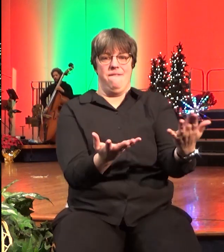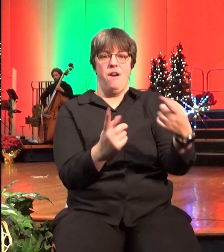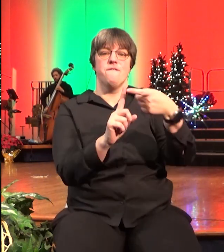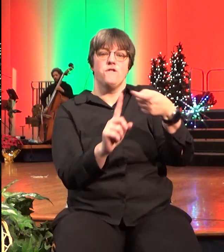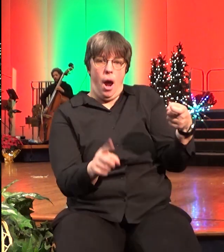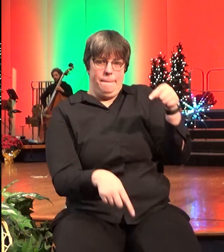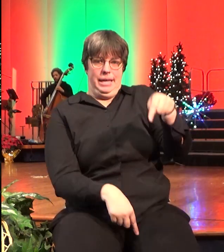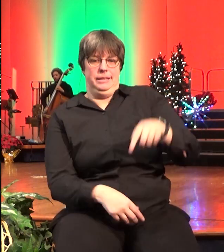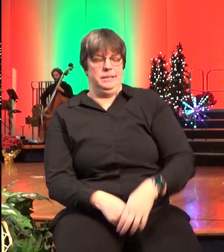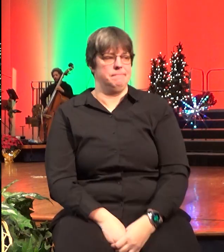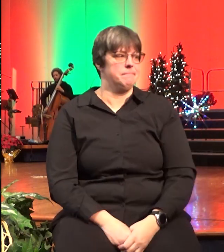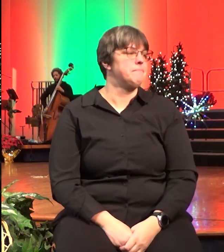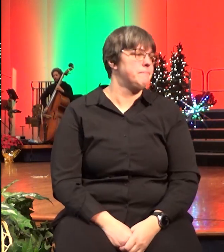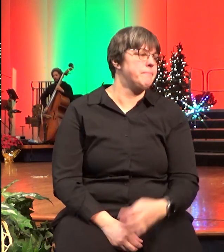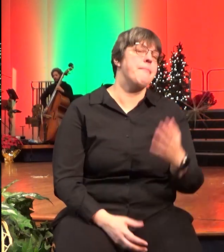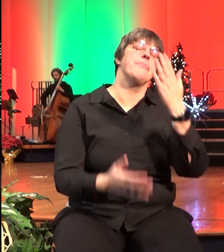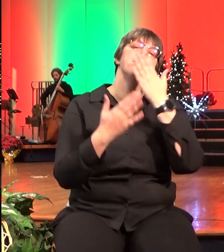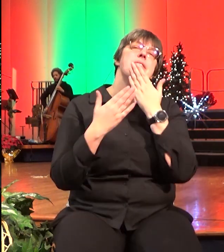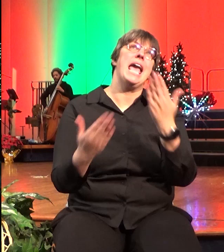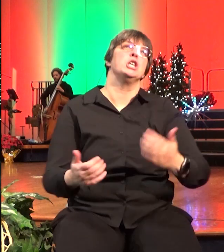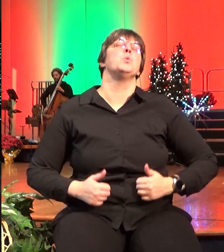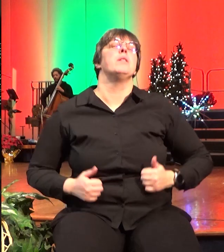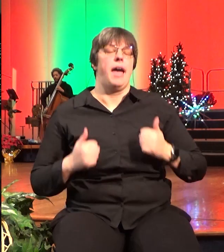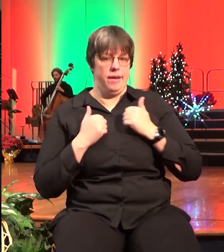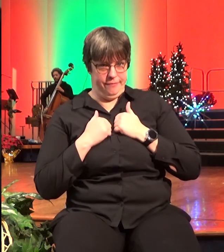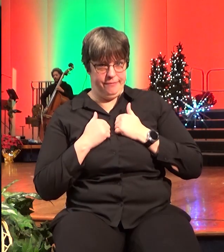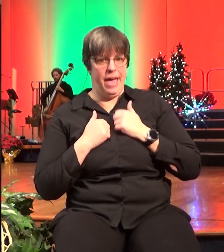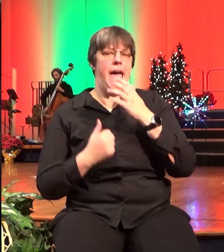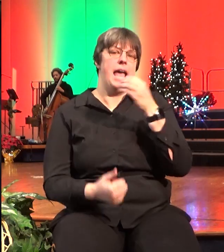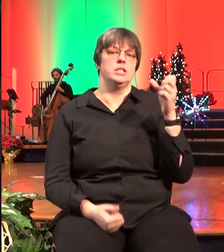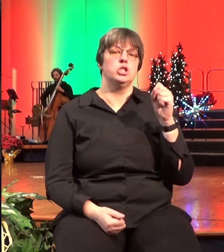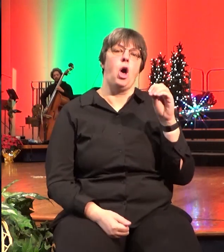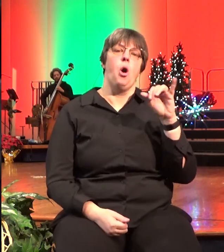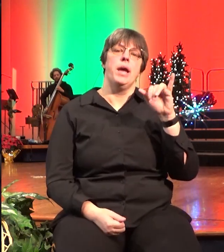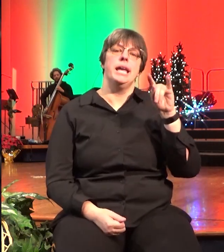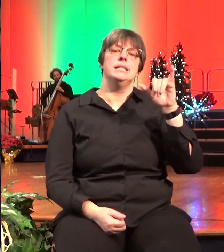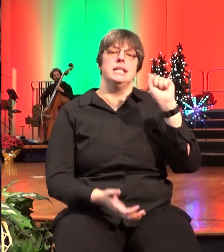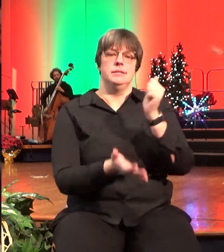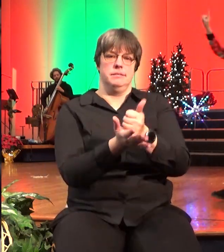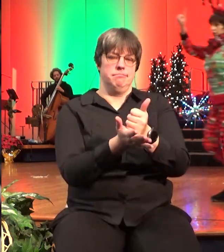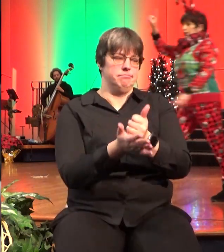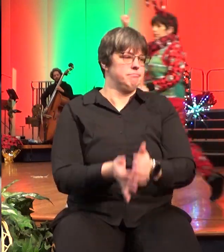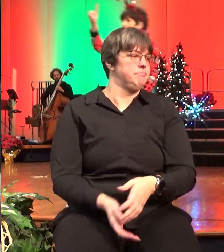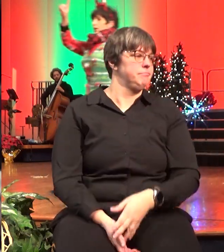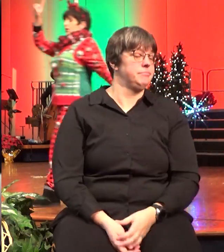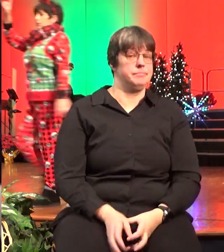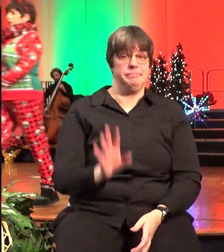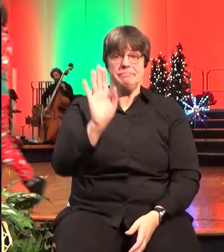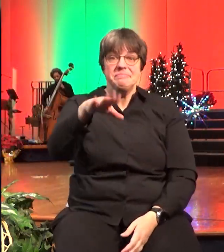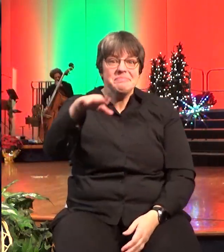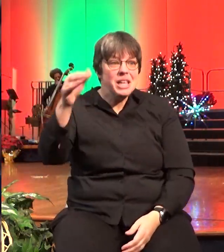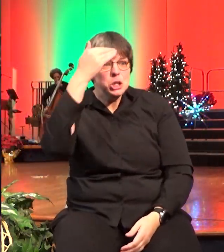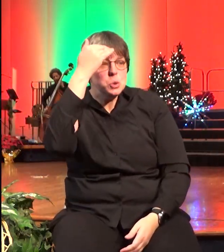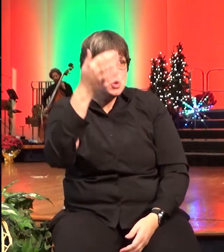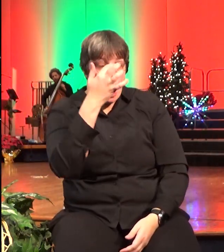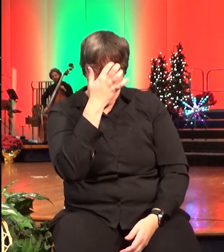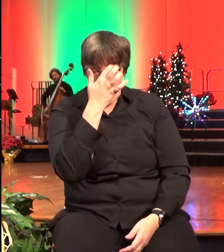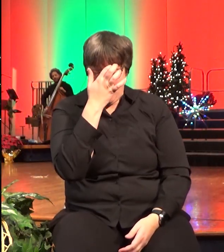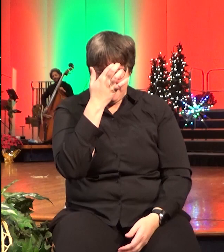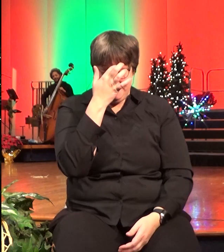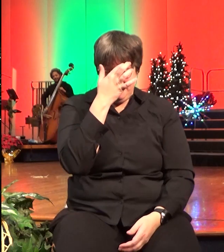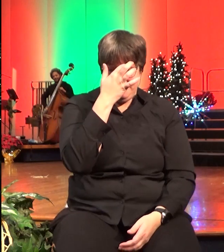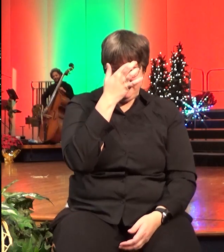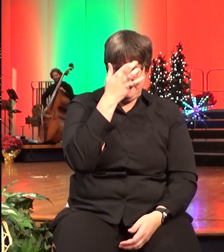it. Thank you, life. And so it is. Did you know that